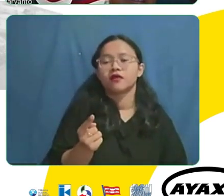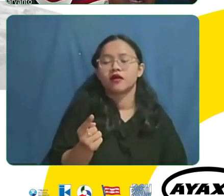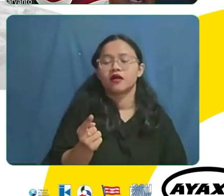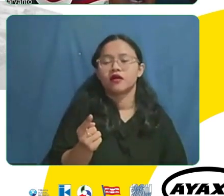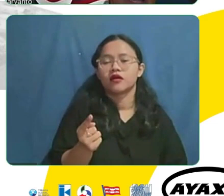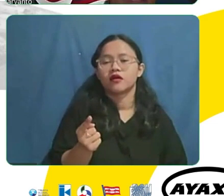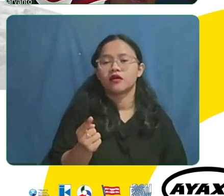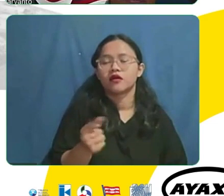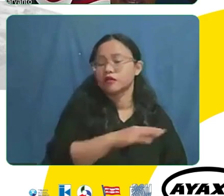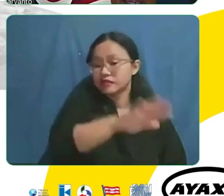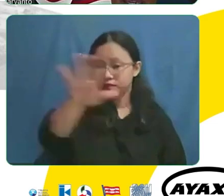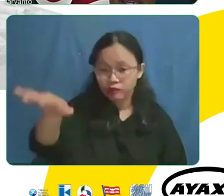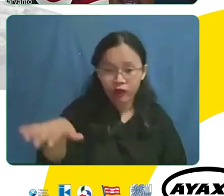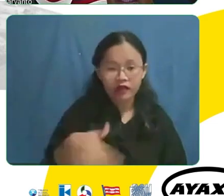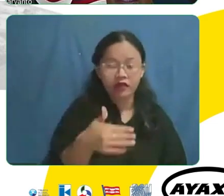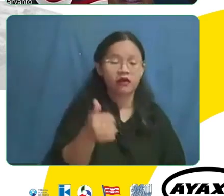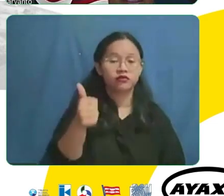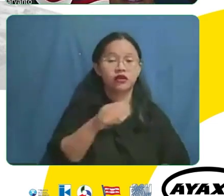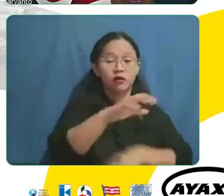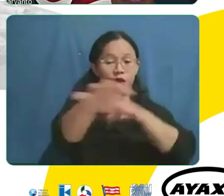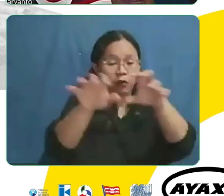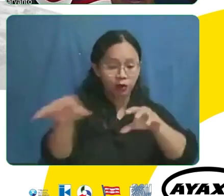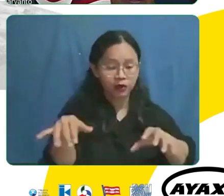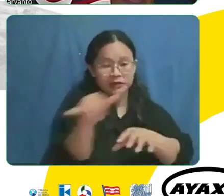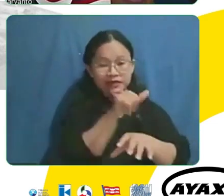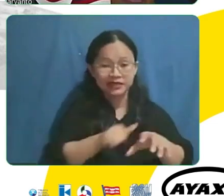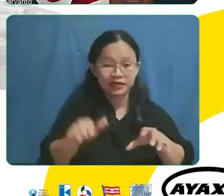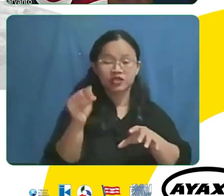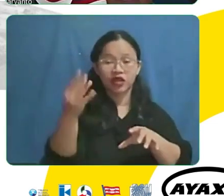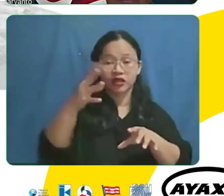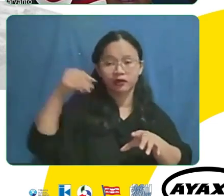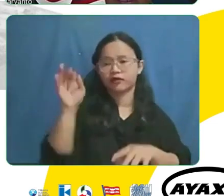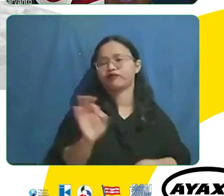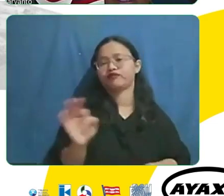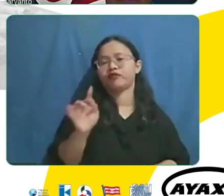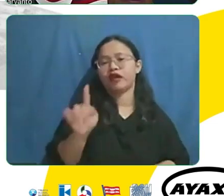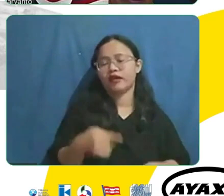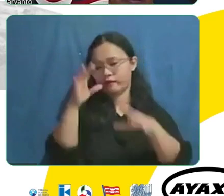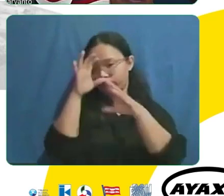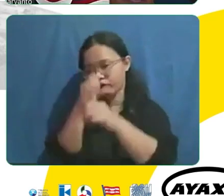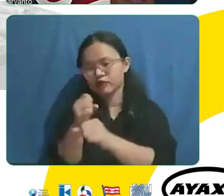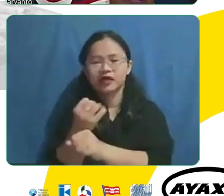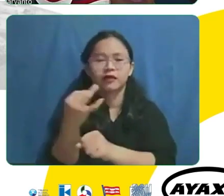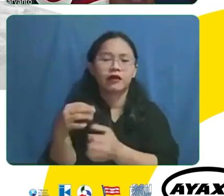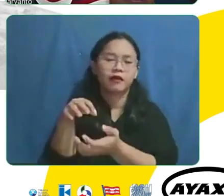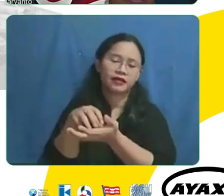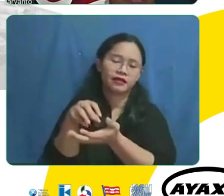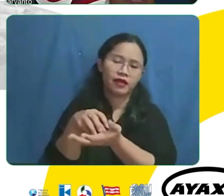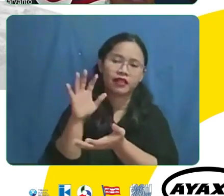area. This actually the houses of